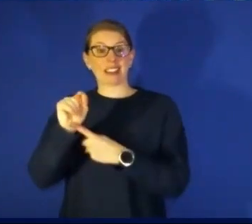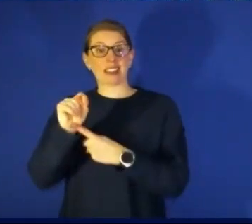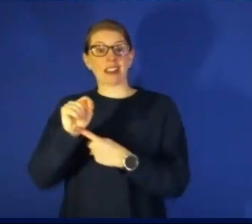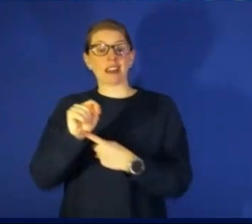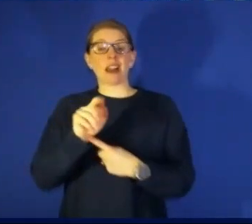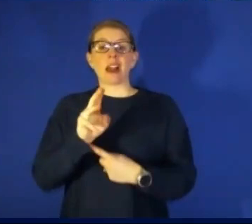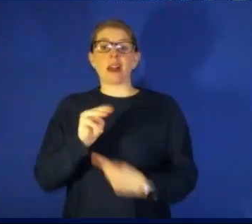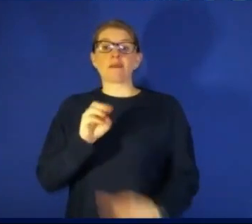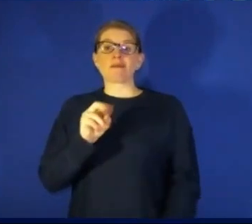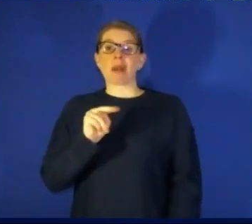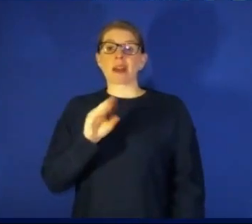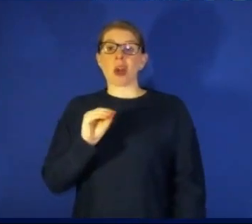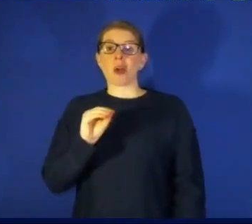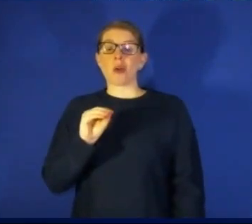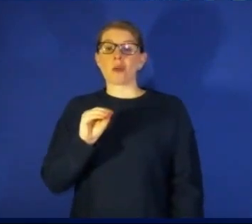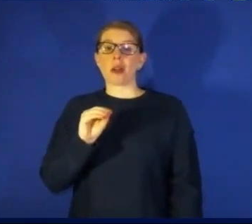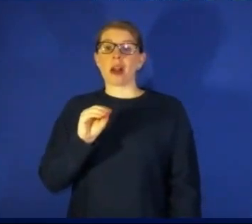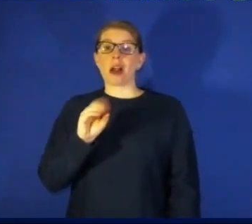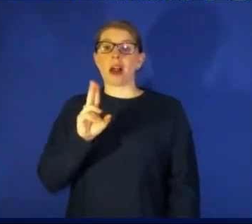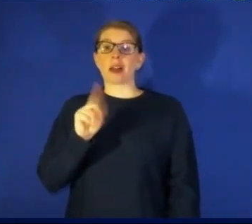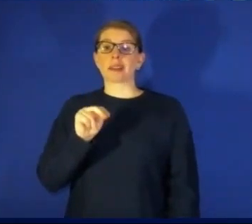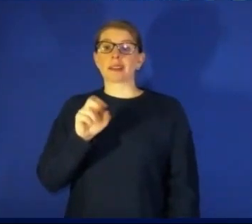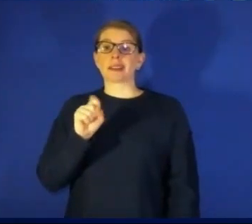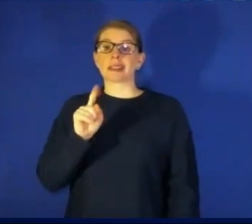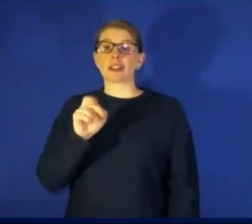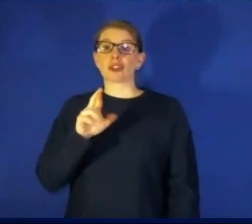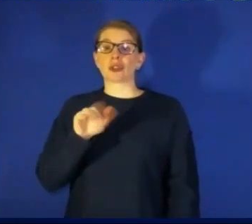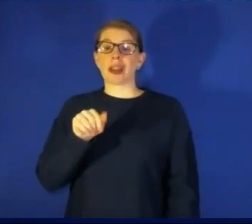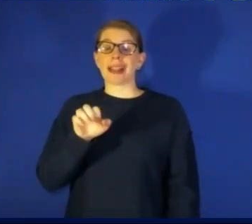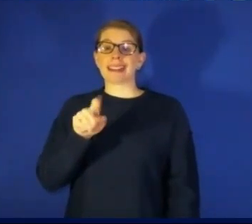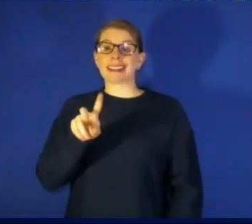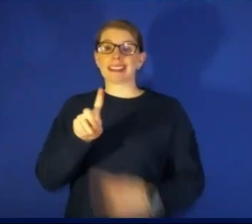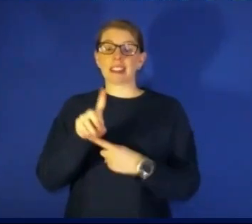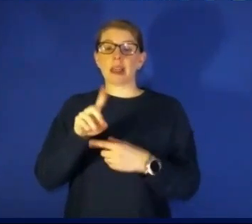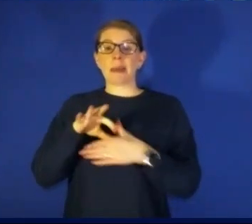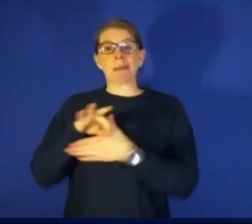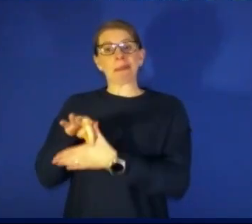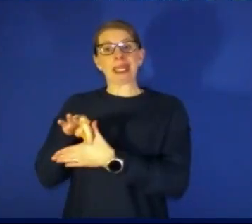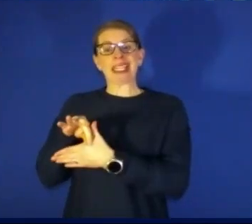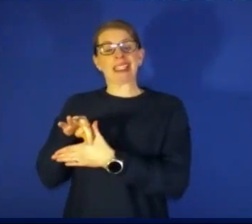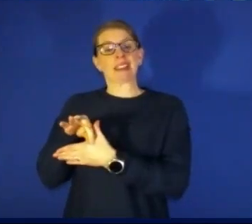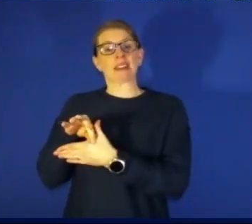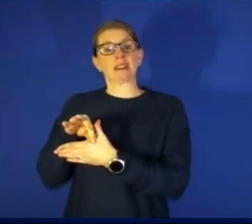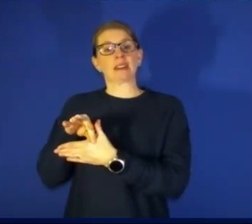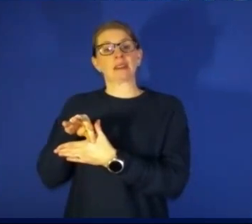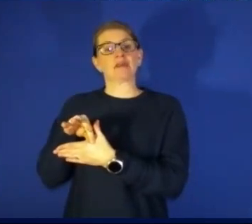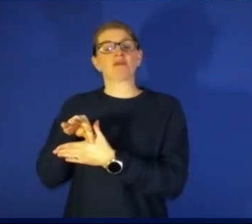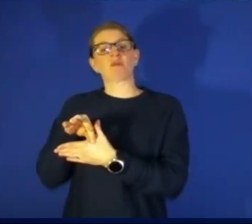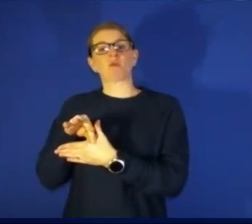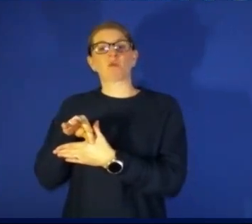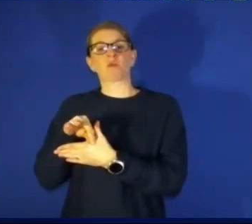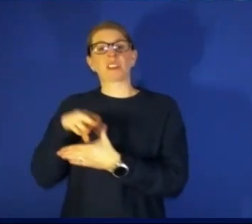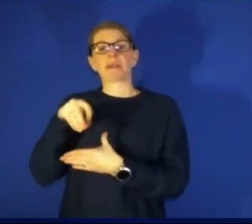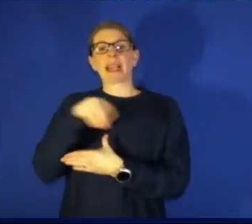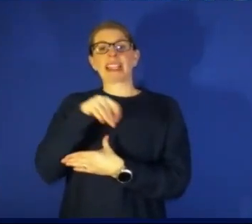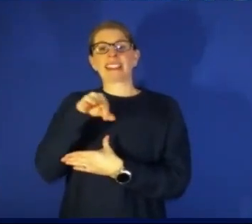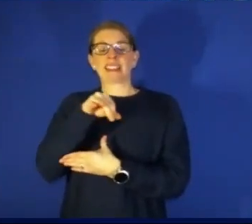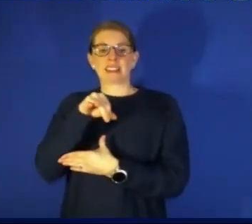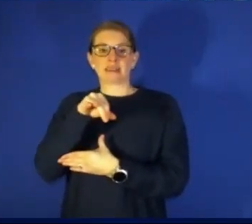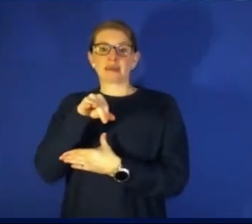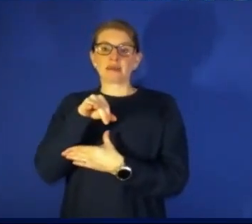lots of fruits and vegetables, and using meat as kind of you sort of sprinkle it on top.